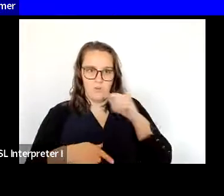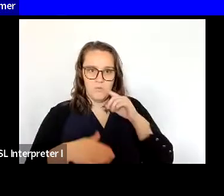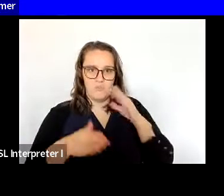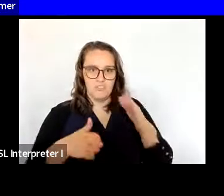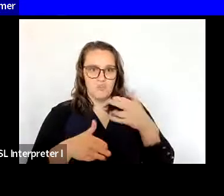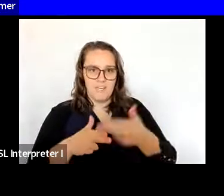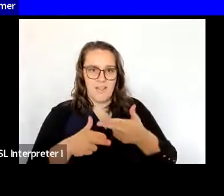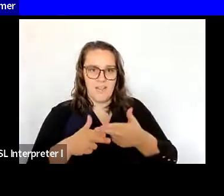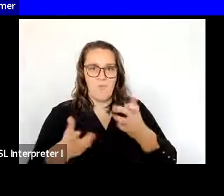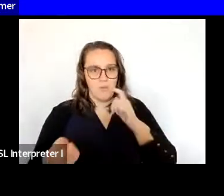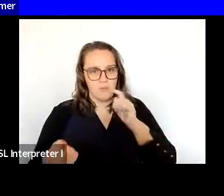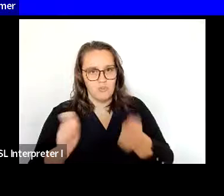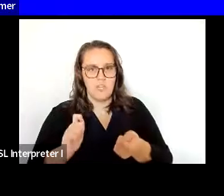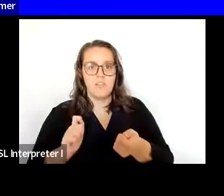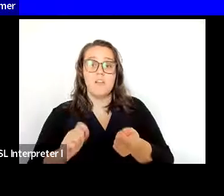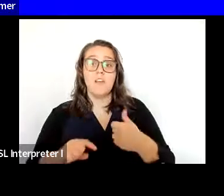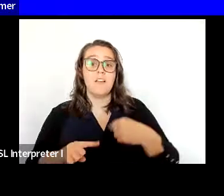Place